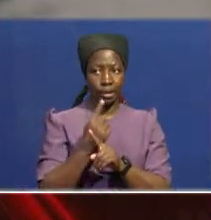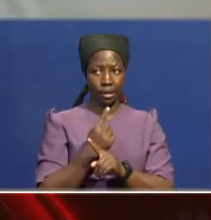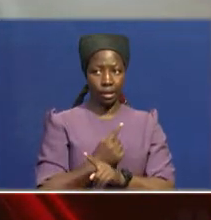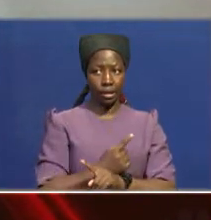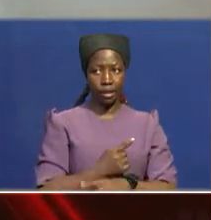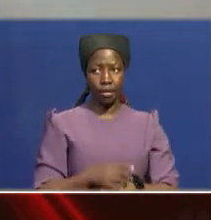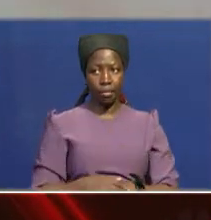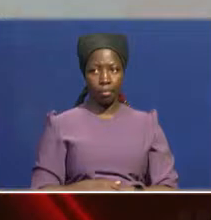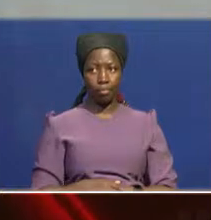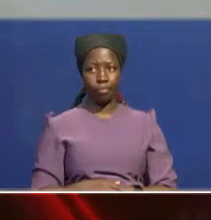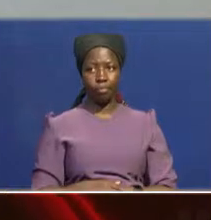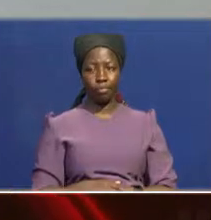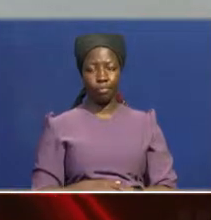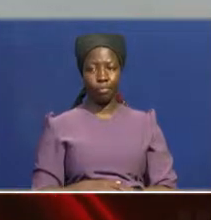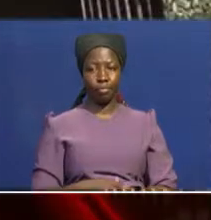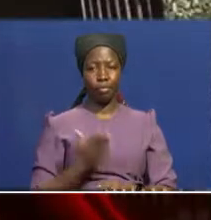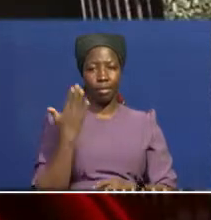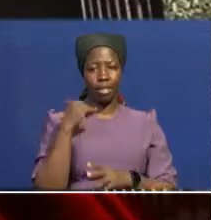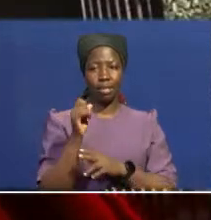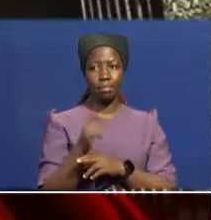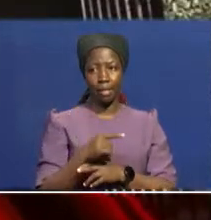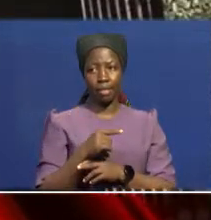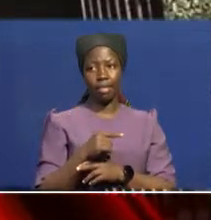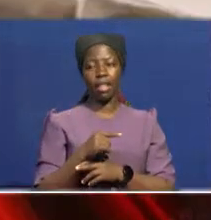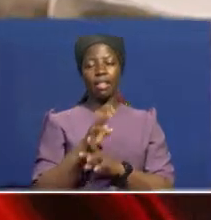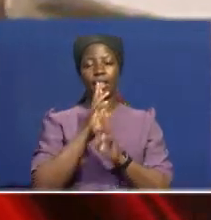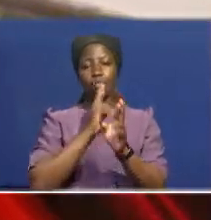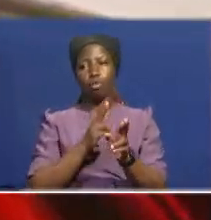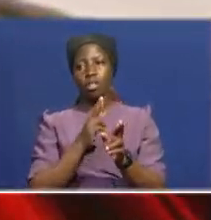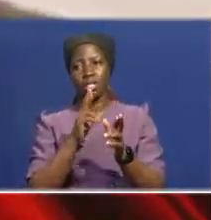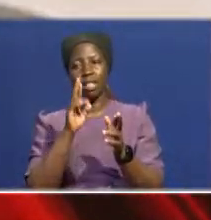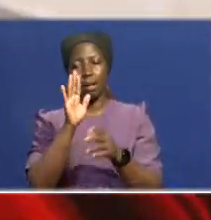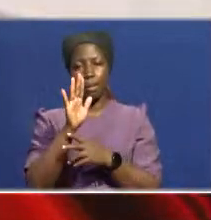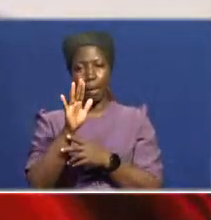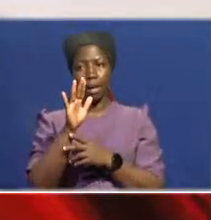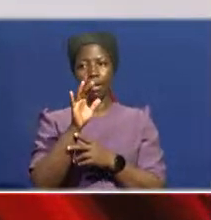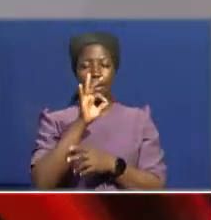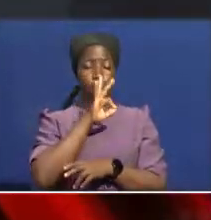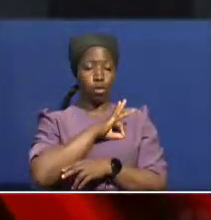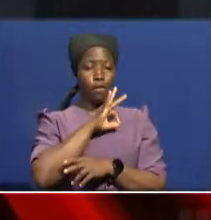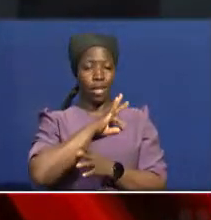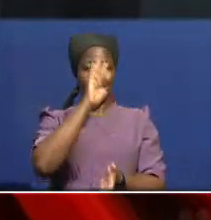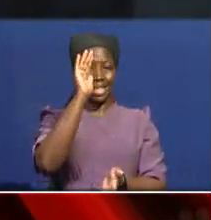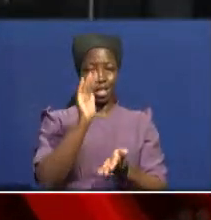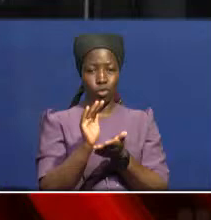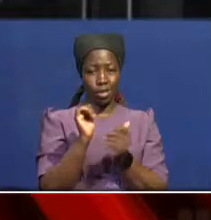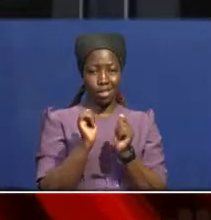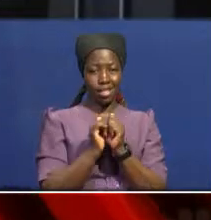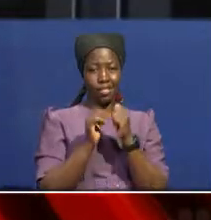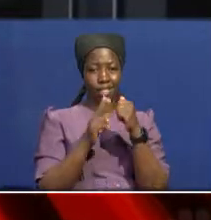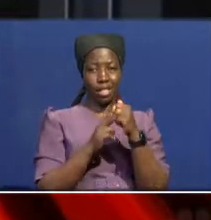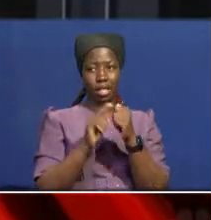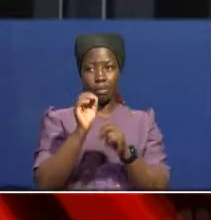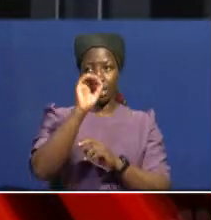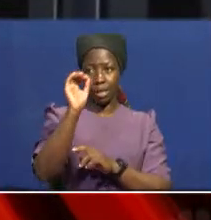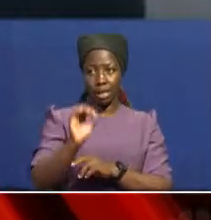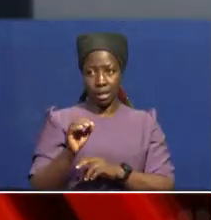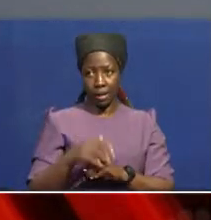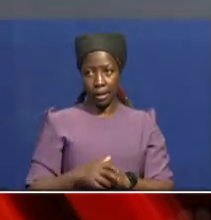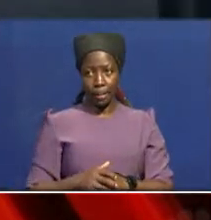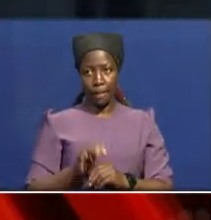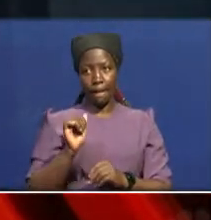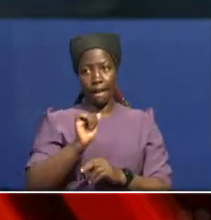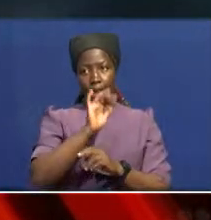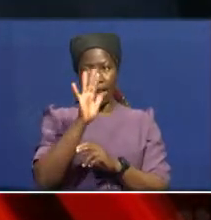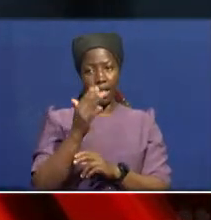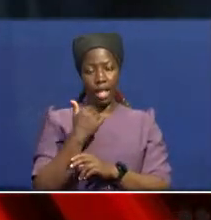Bottega Veneta. Last month, Kering reported that its net profit last year fell by 17%. Its shares have fallen by